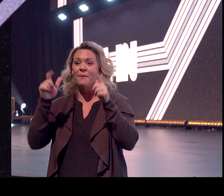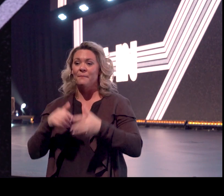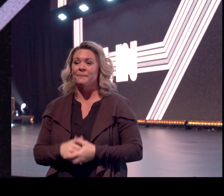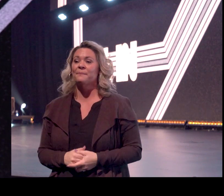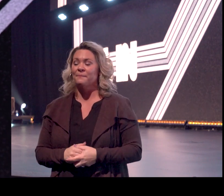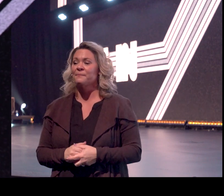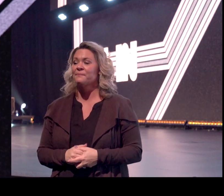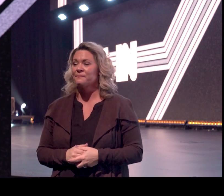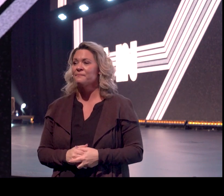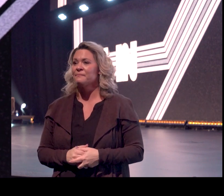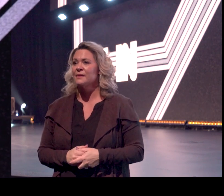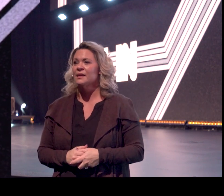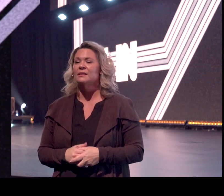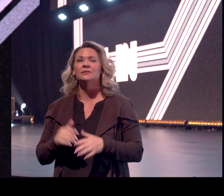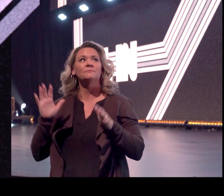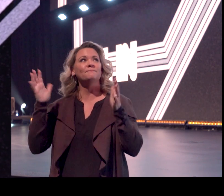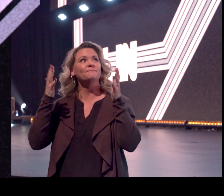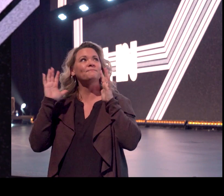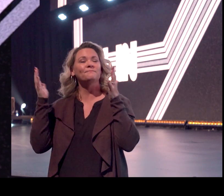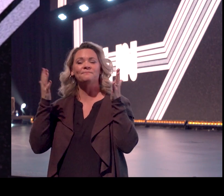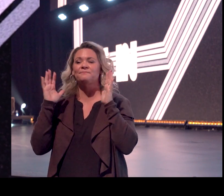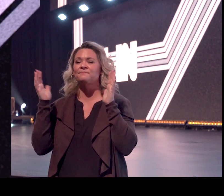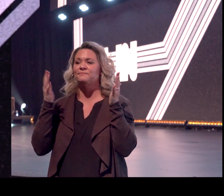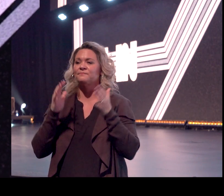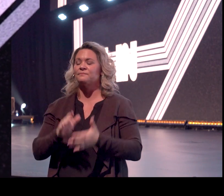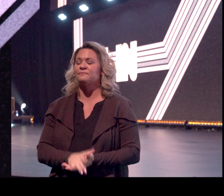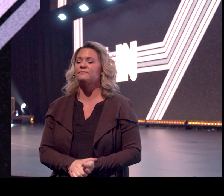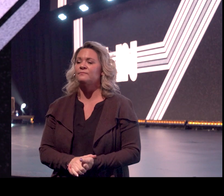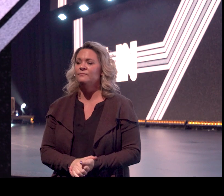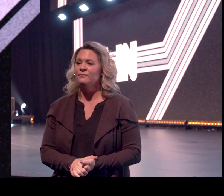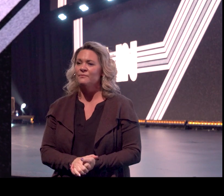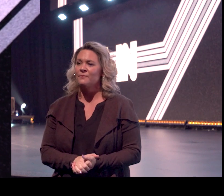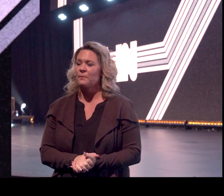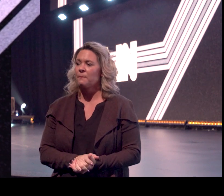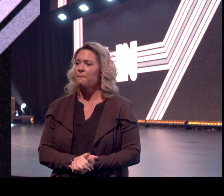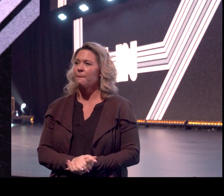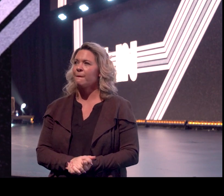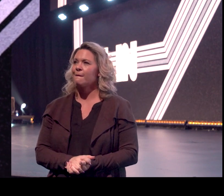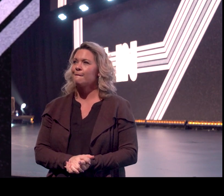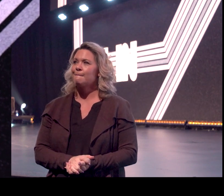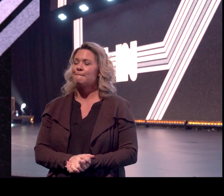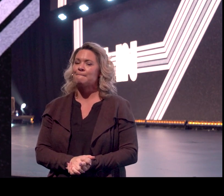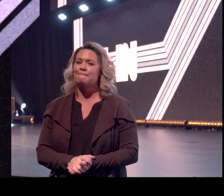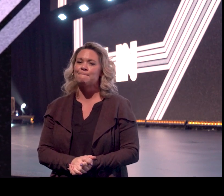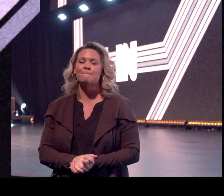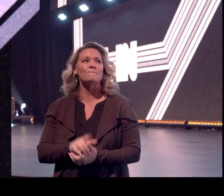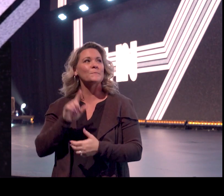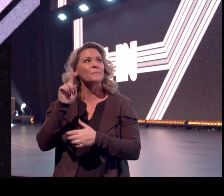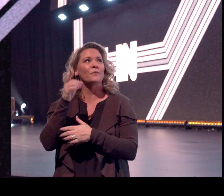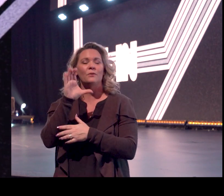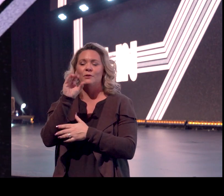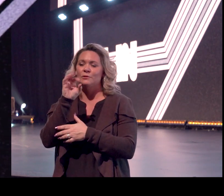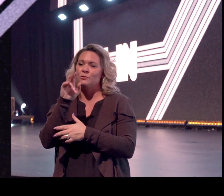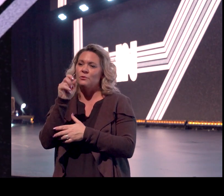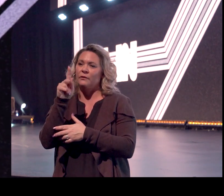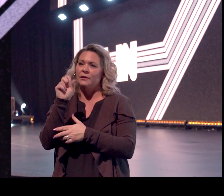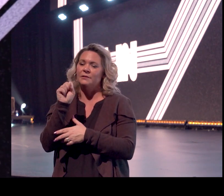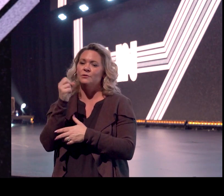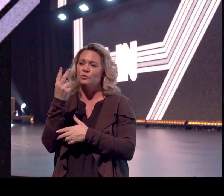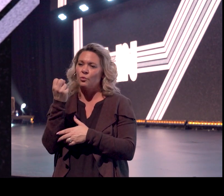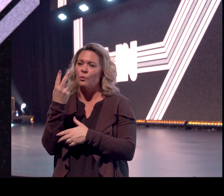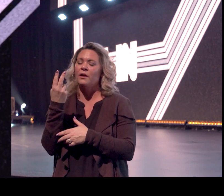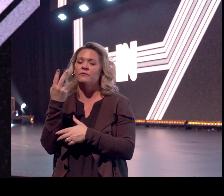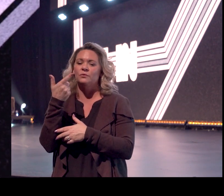Wake up. 1 Corinthians